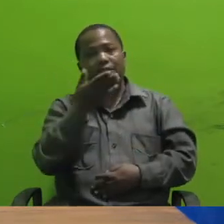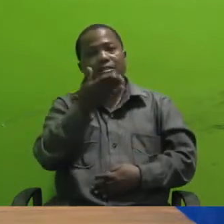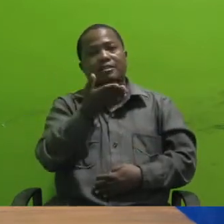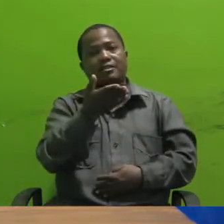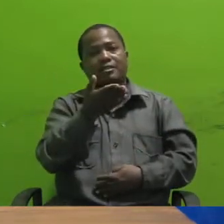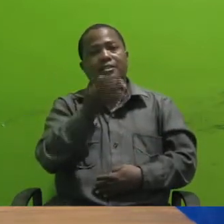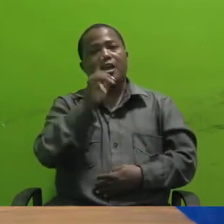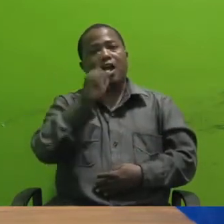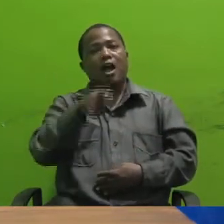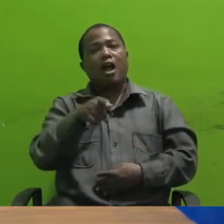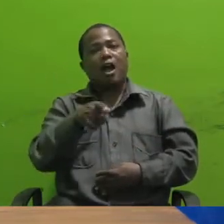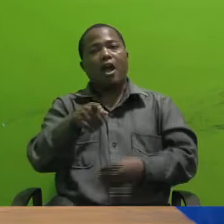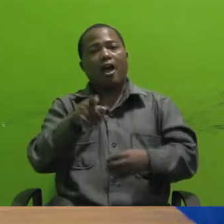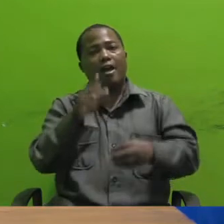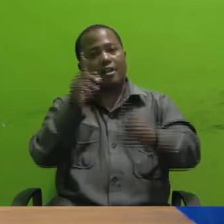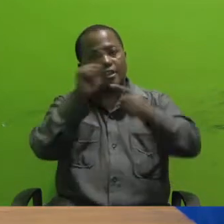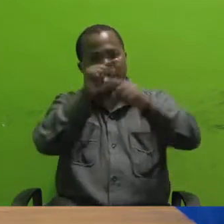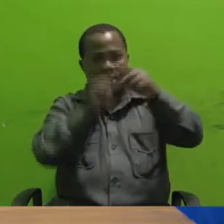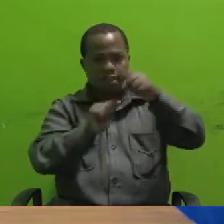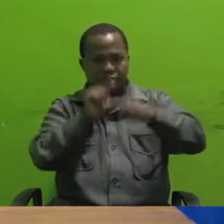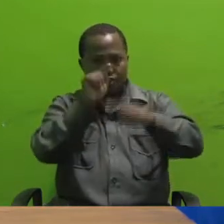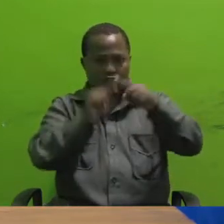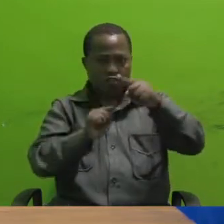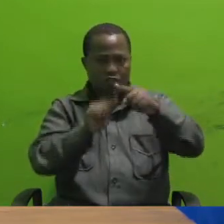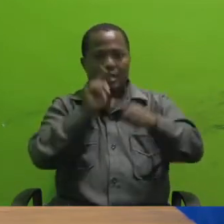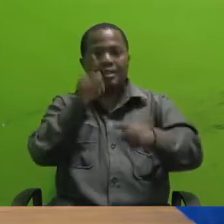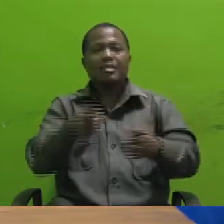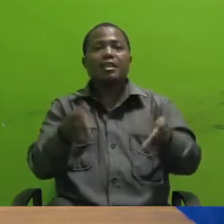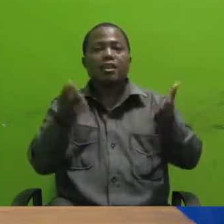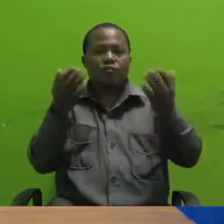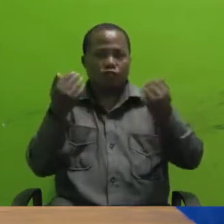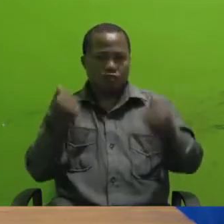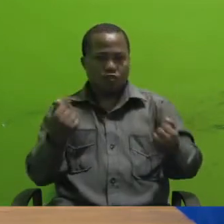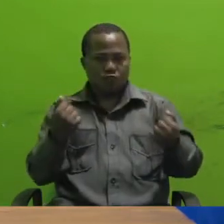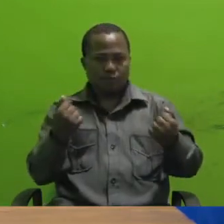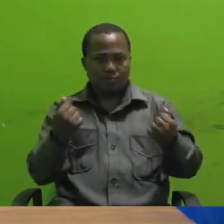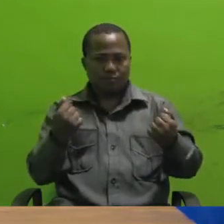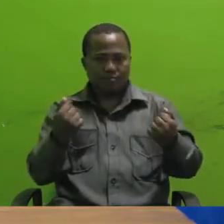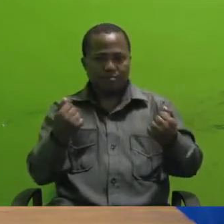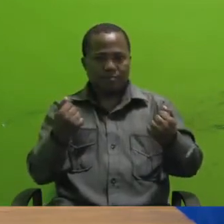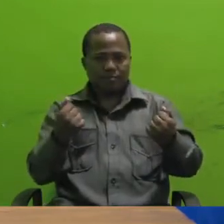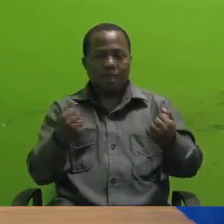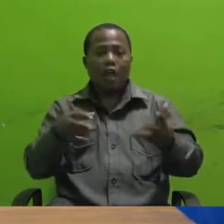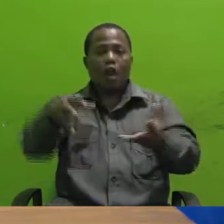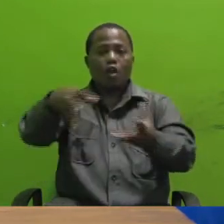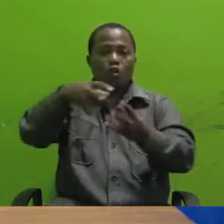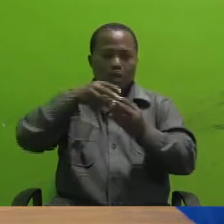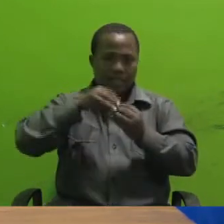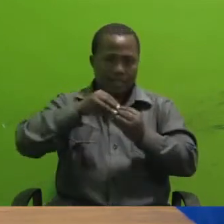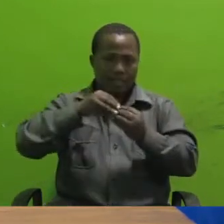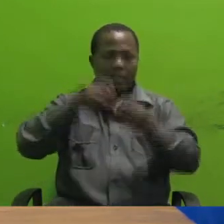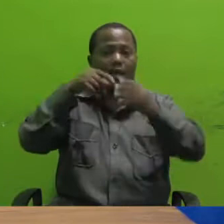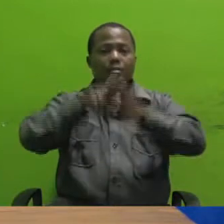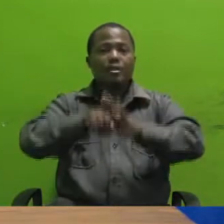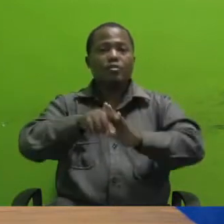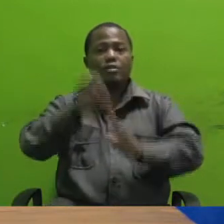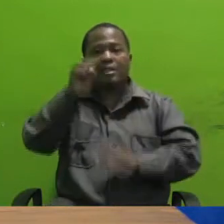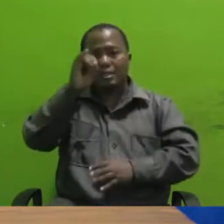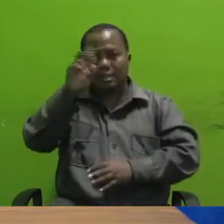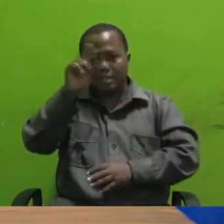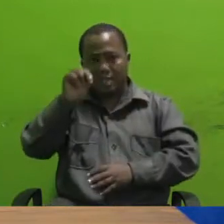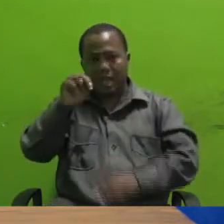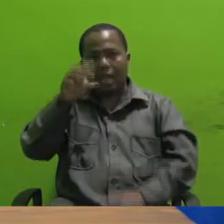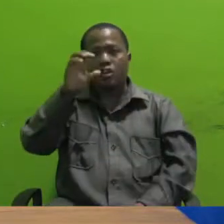concerning trigonometric ratio by just involving or making some connection between sine,